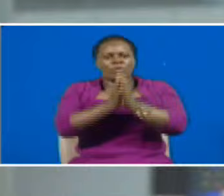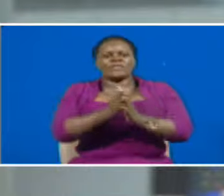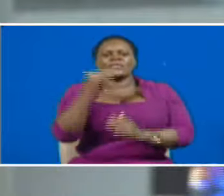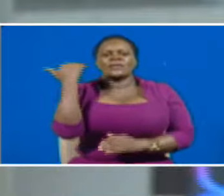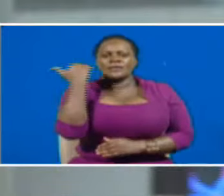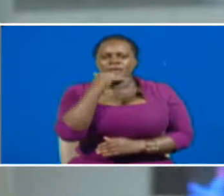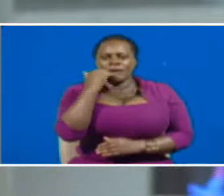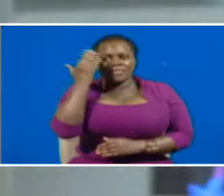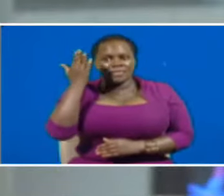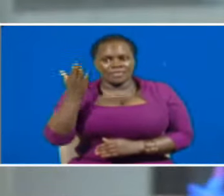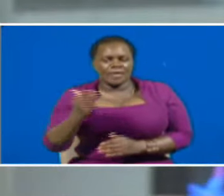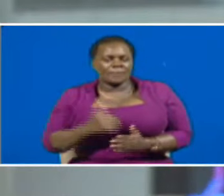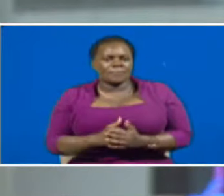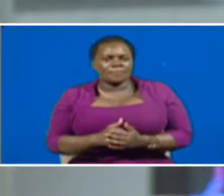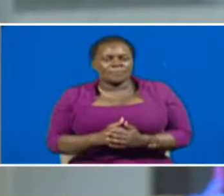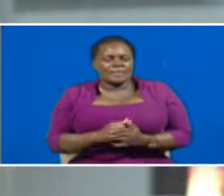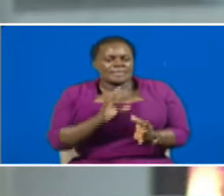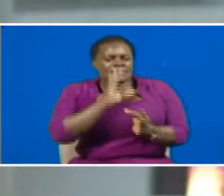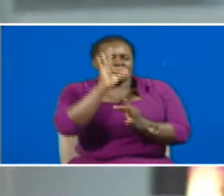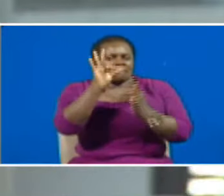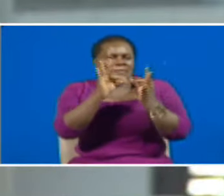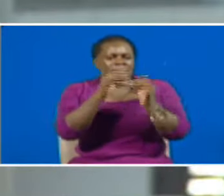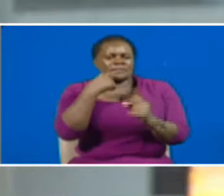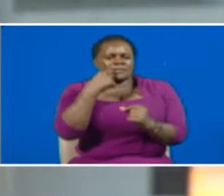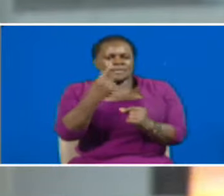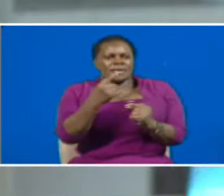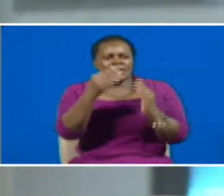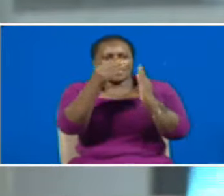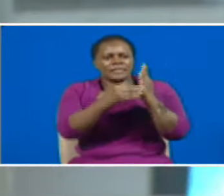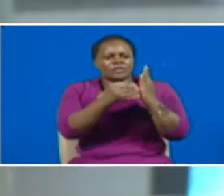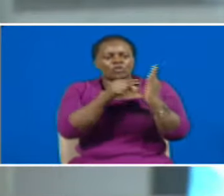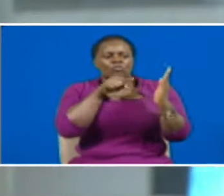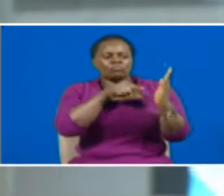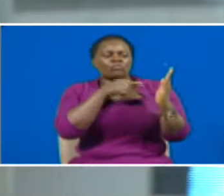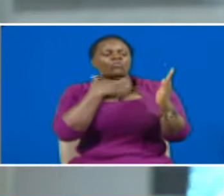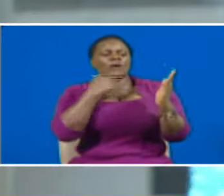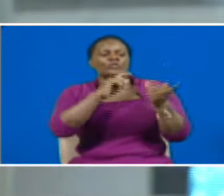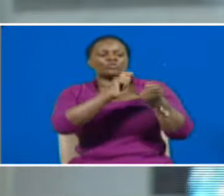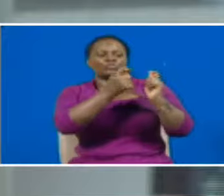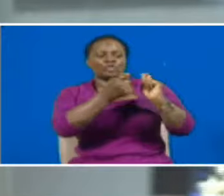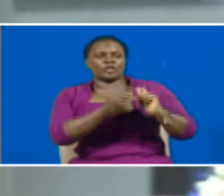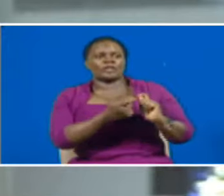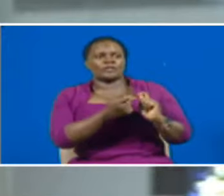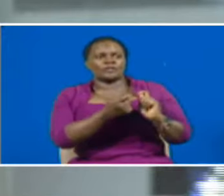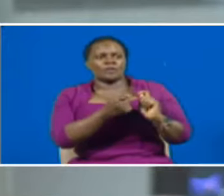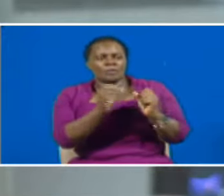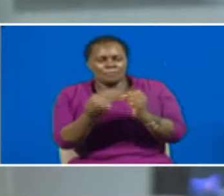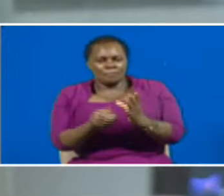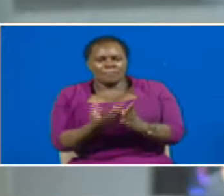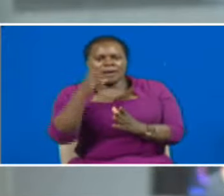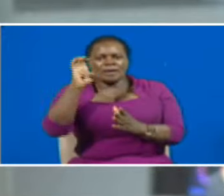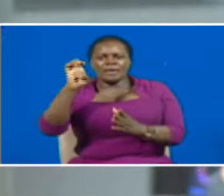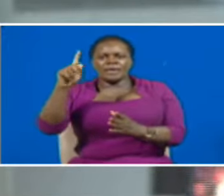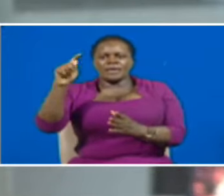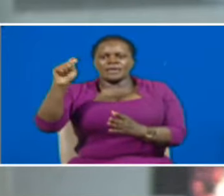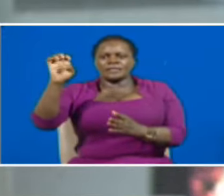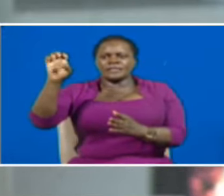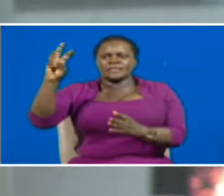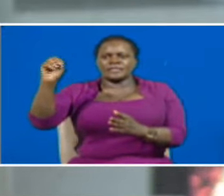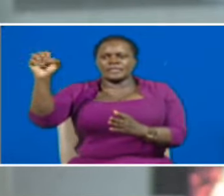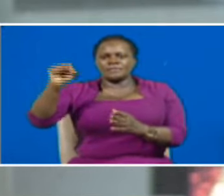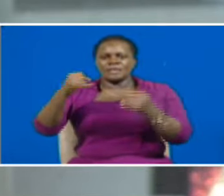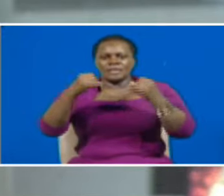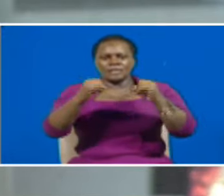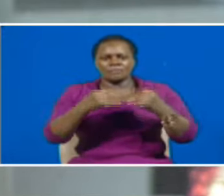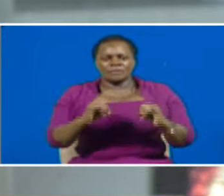President Rigathi Gachagua, they specified the article they wanted amended and generation of e-teams to be implemented